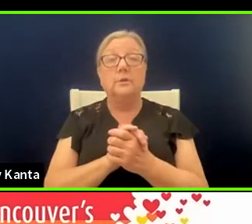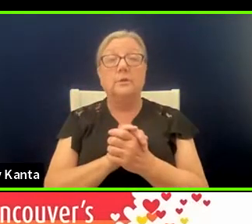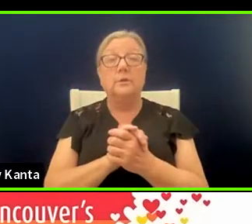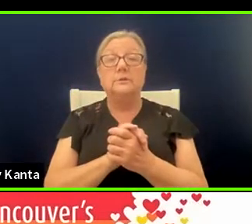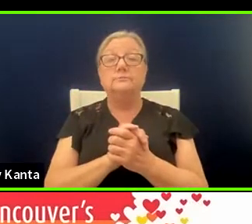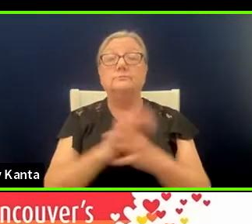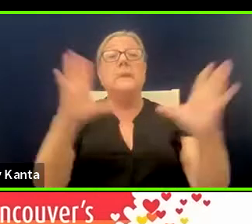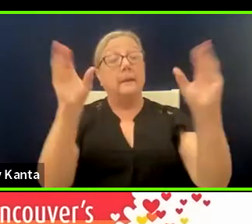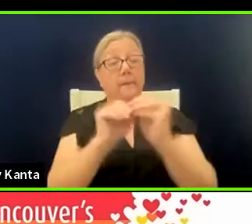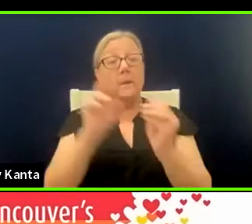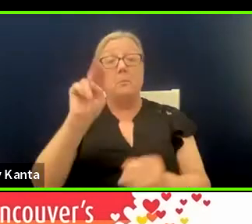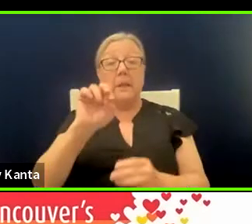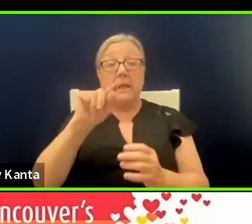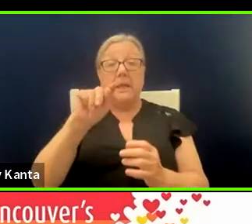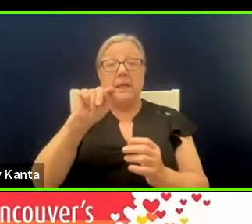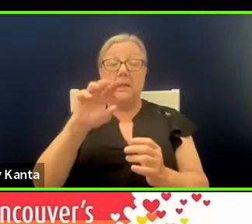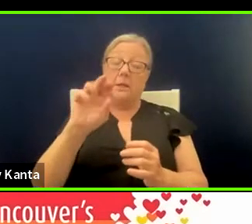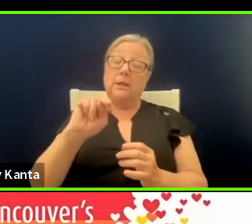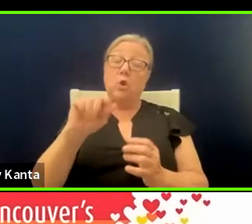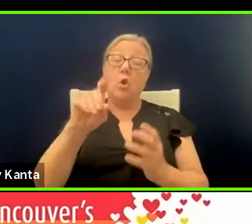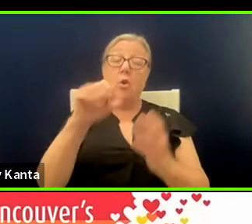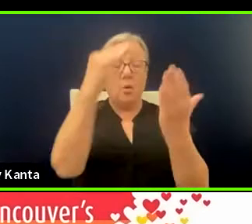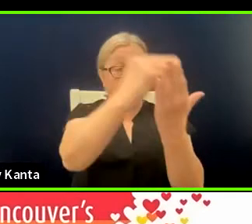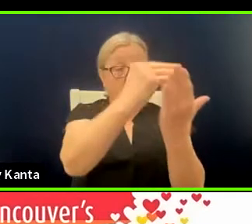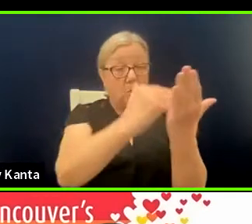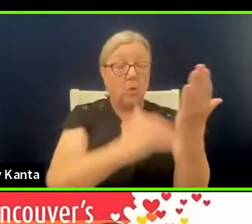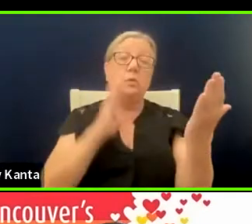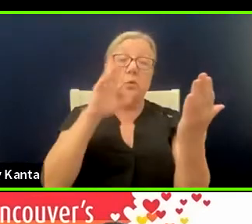up at the next meeting.